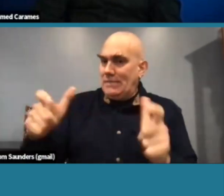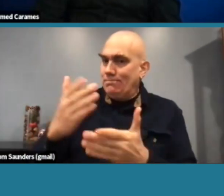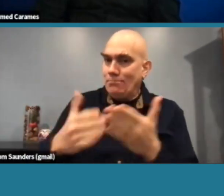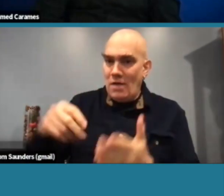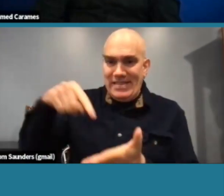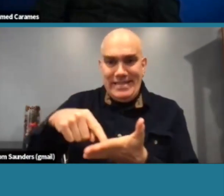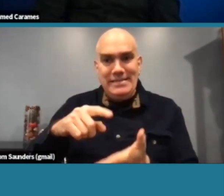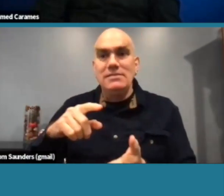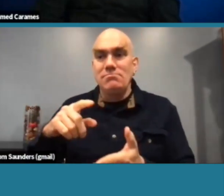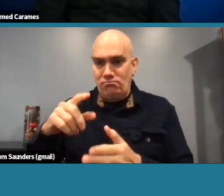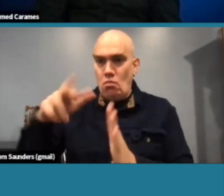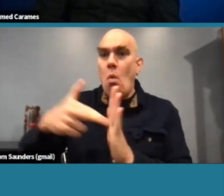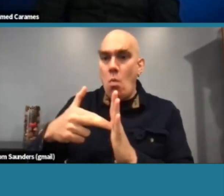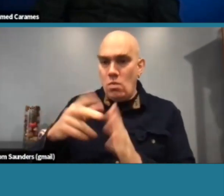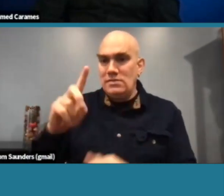play into each other hand in hand.